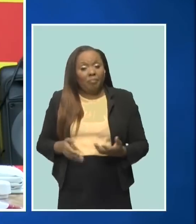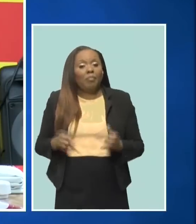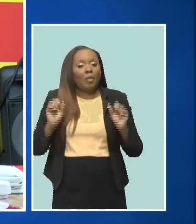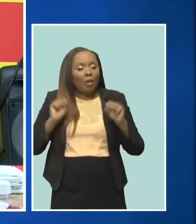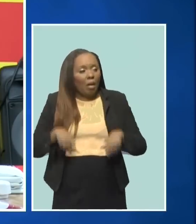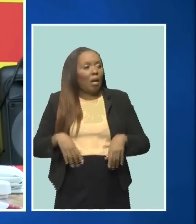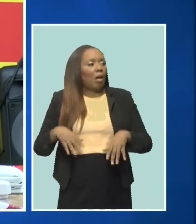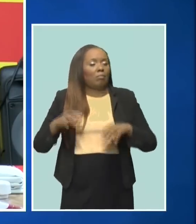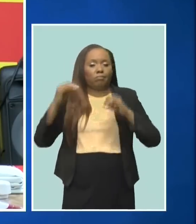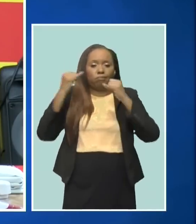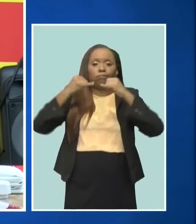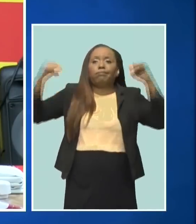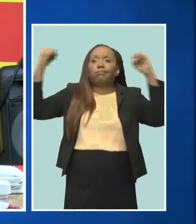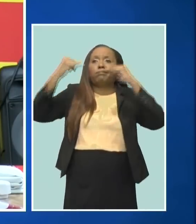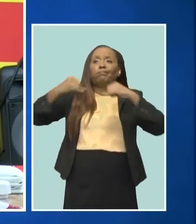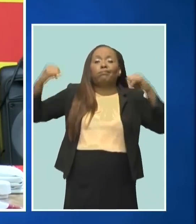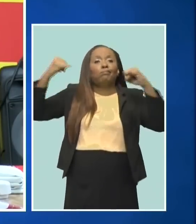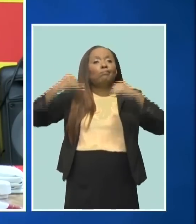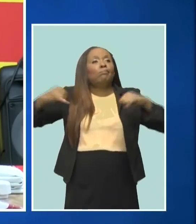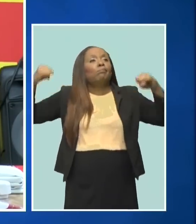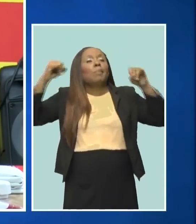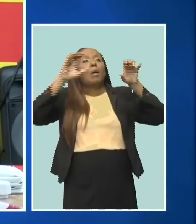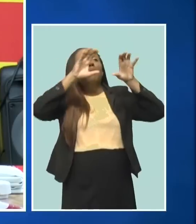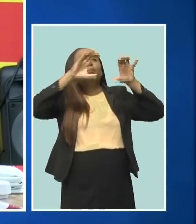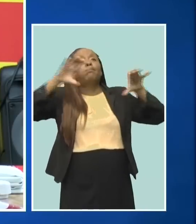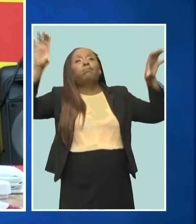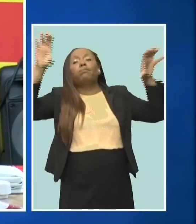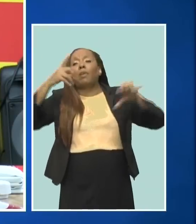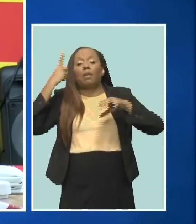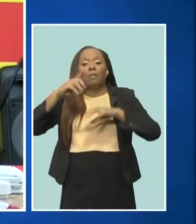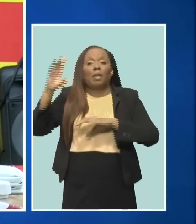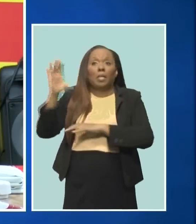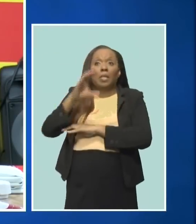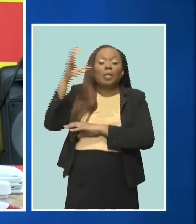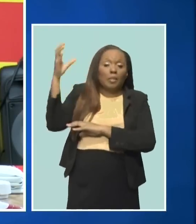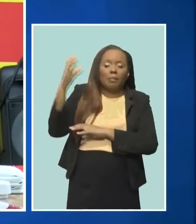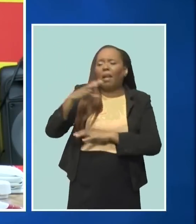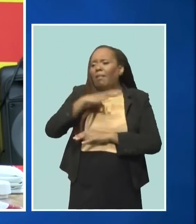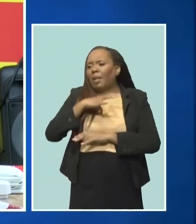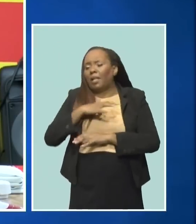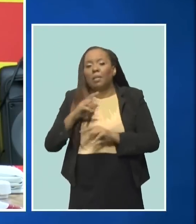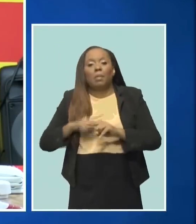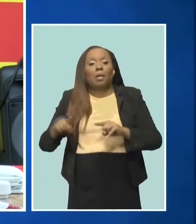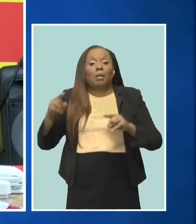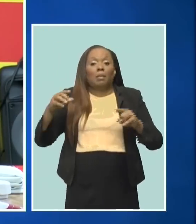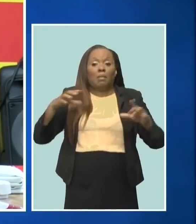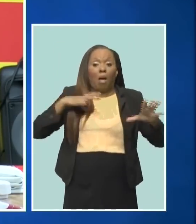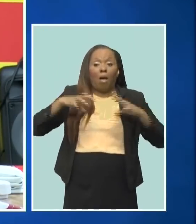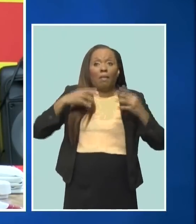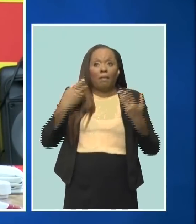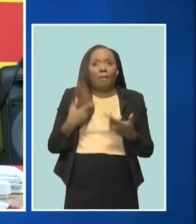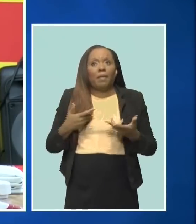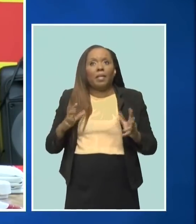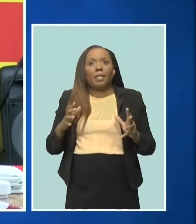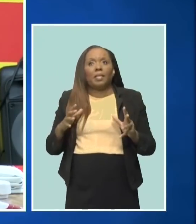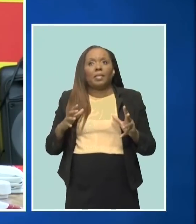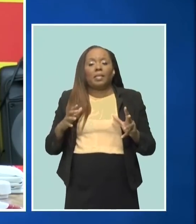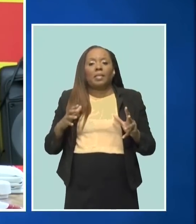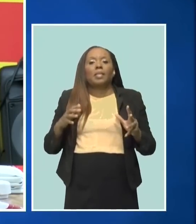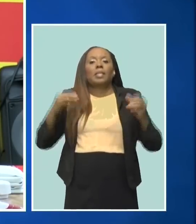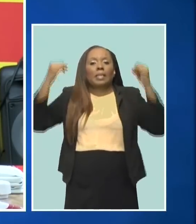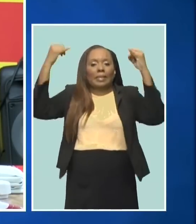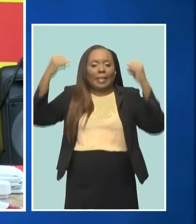for external use, but after the holidays, please take them down, because fraying and cracking will take